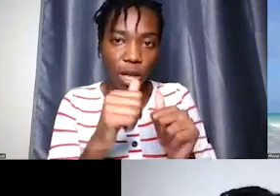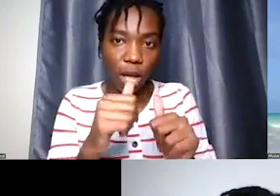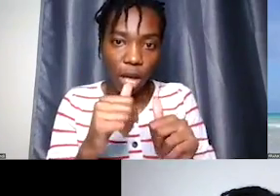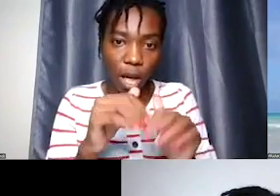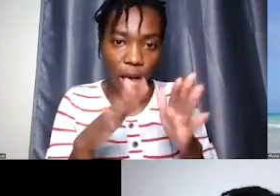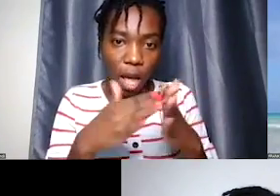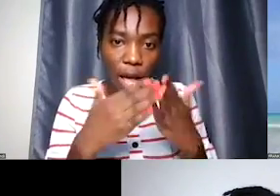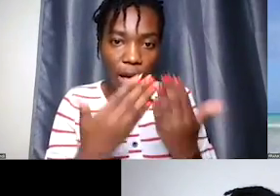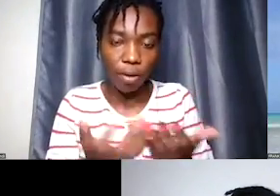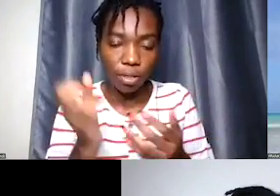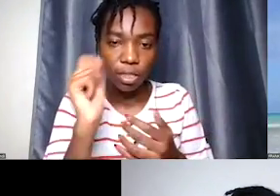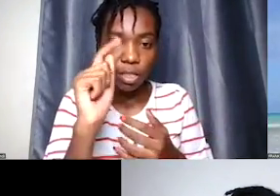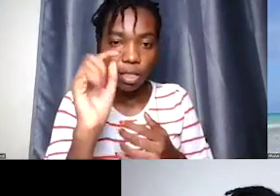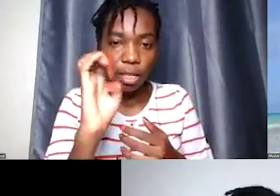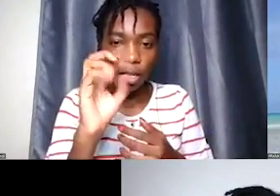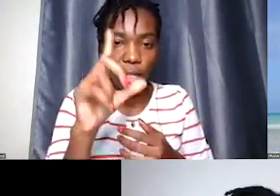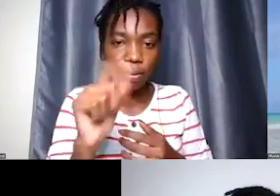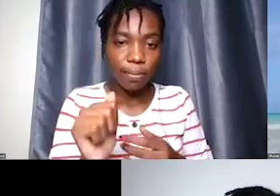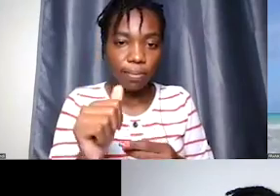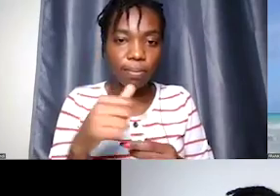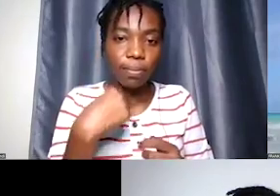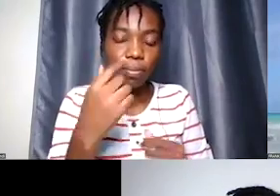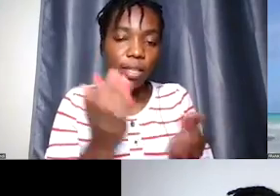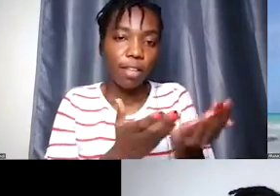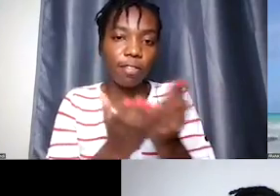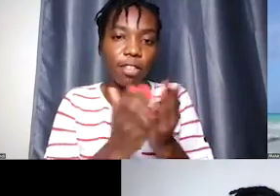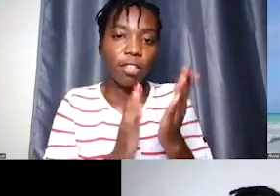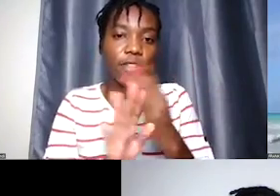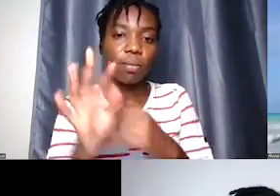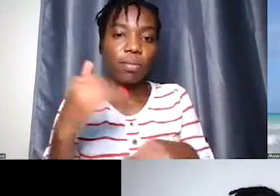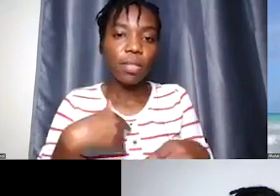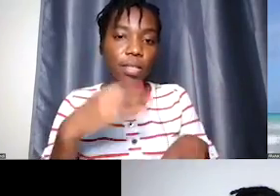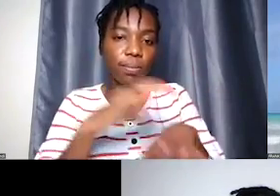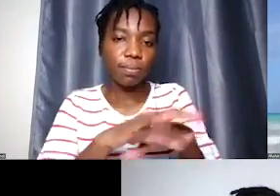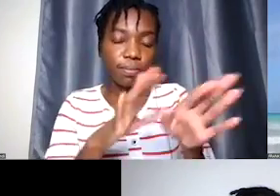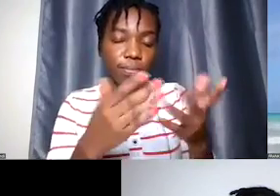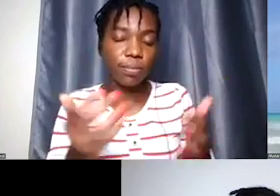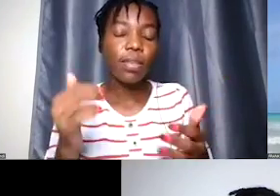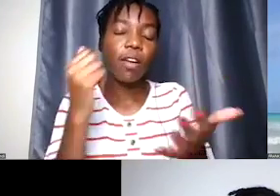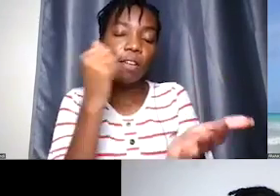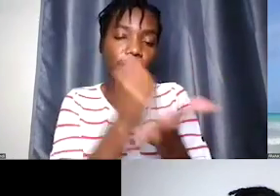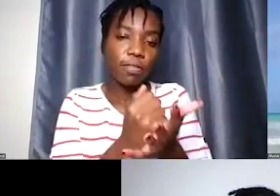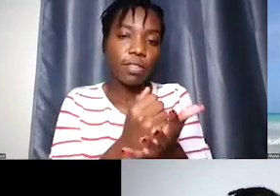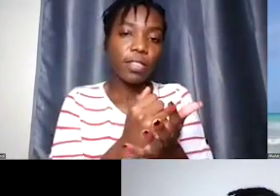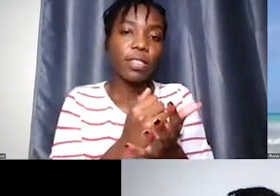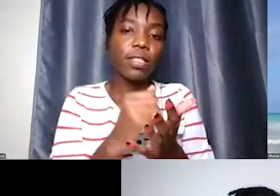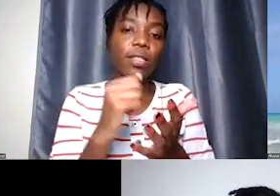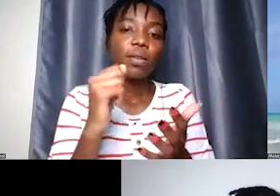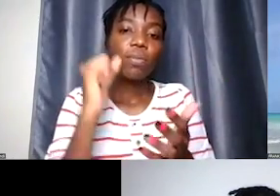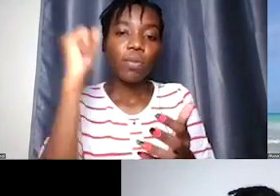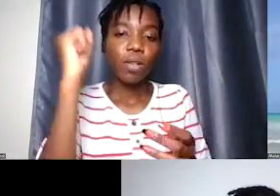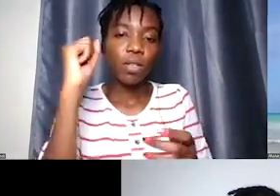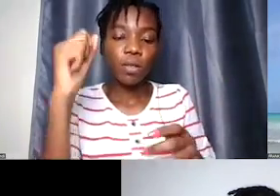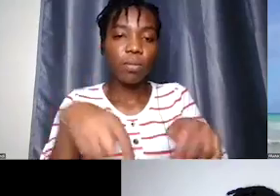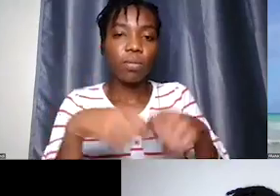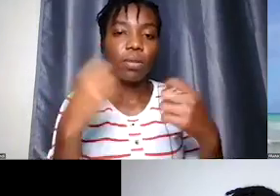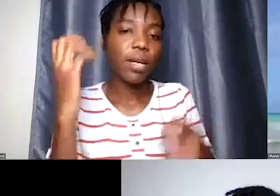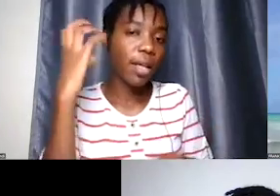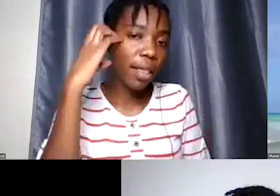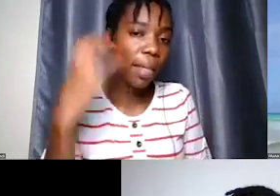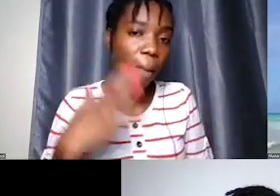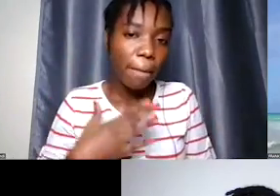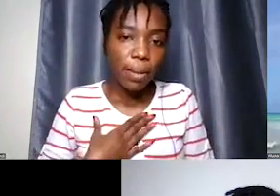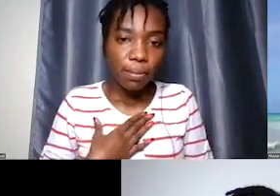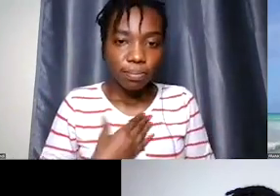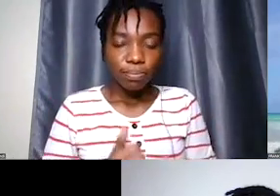Stella Mbura is saying, how do I get your services in terms of office politics that have destroyed my career? Frank will put